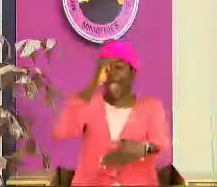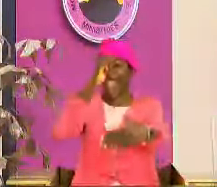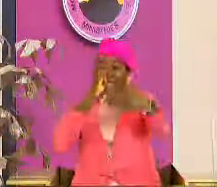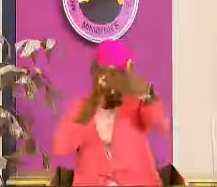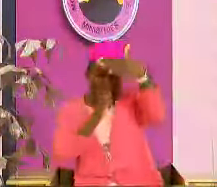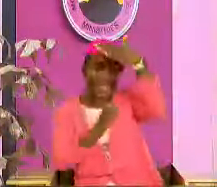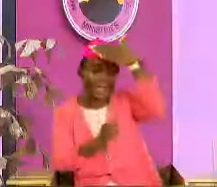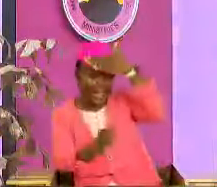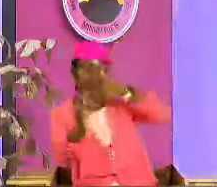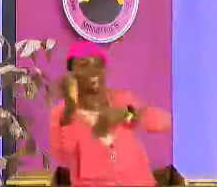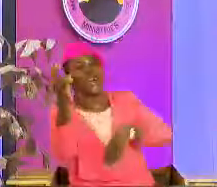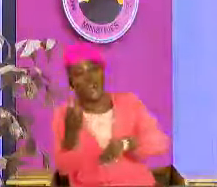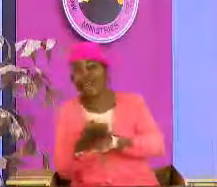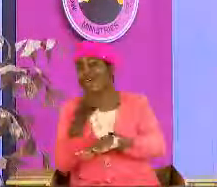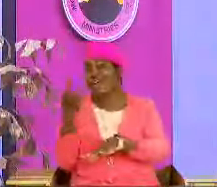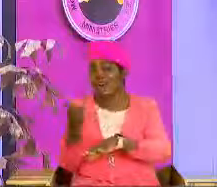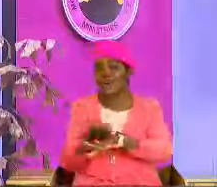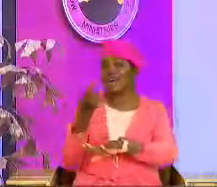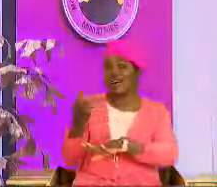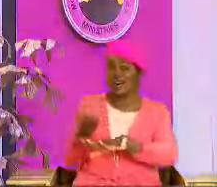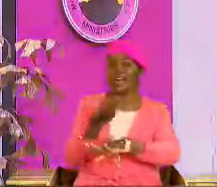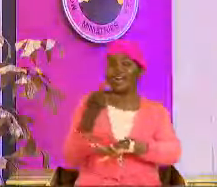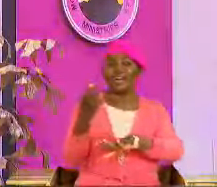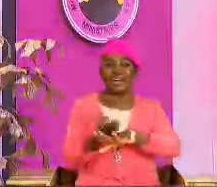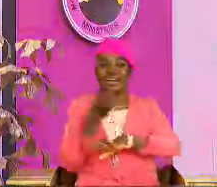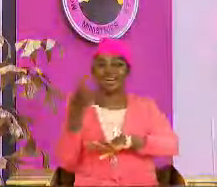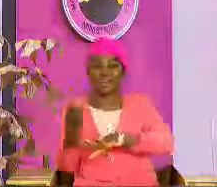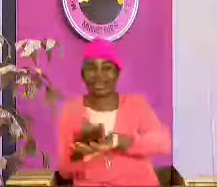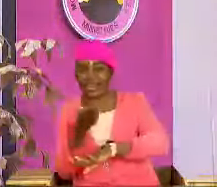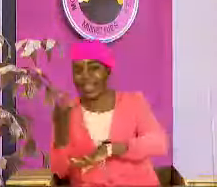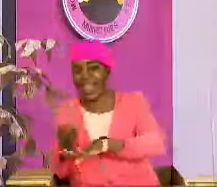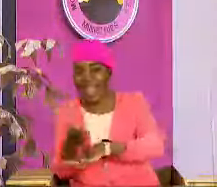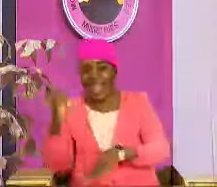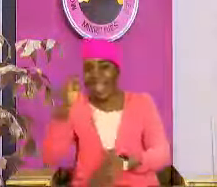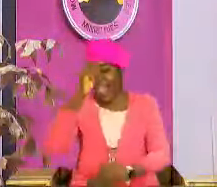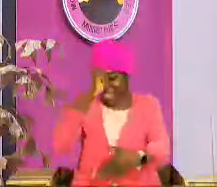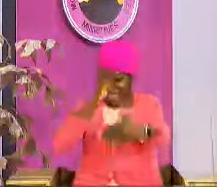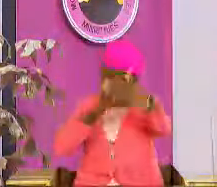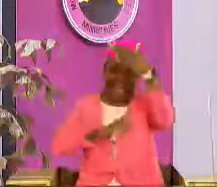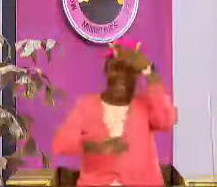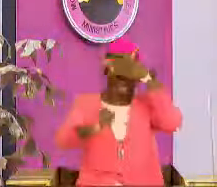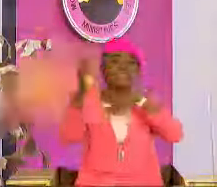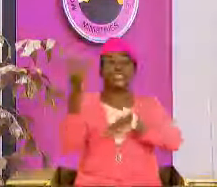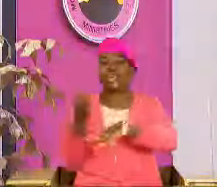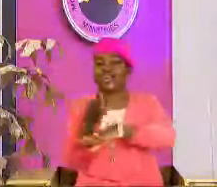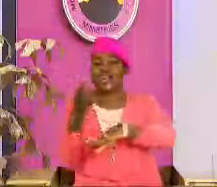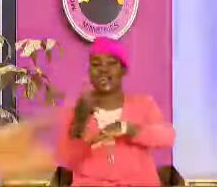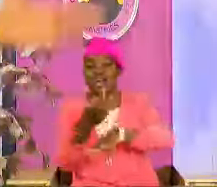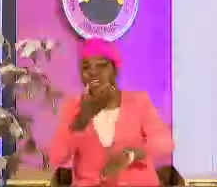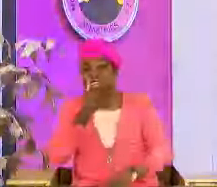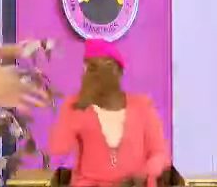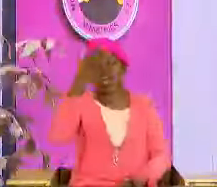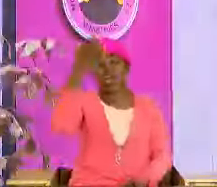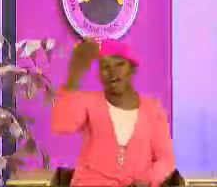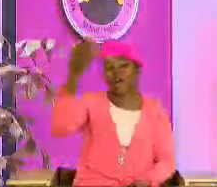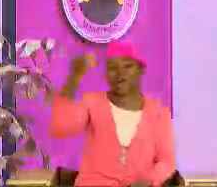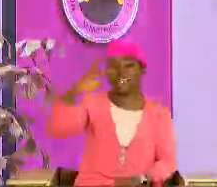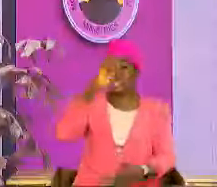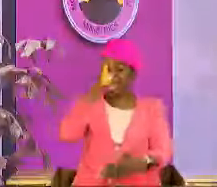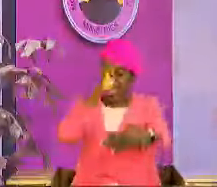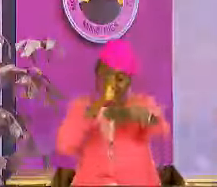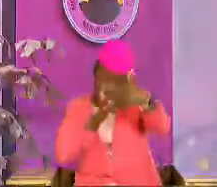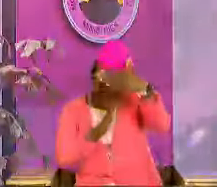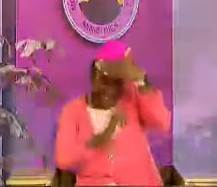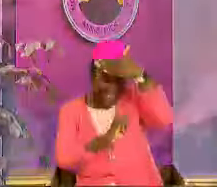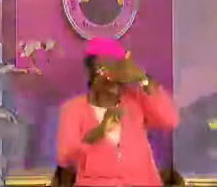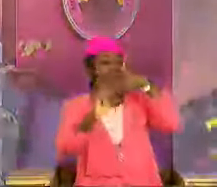come in the blood Elijah Rock shout shout out Elijah Rock